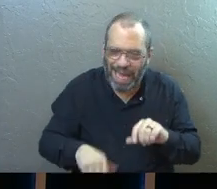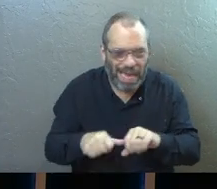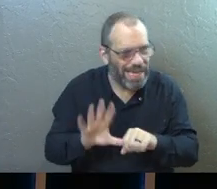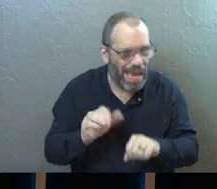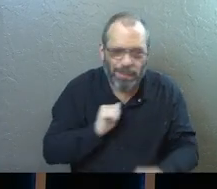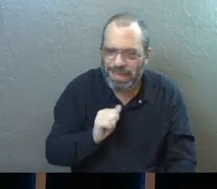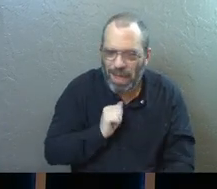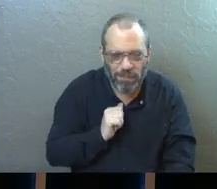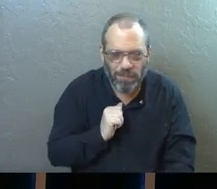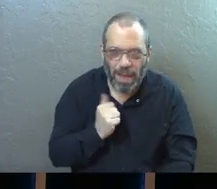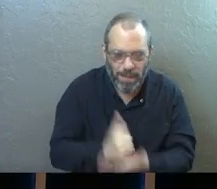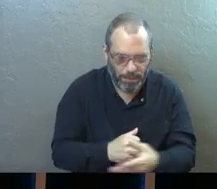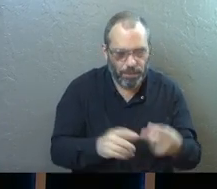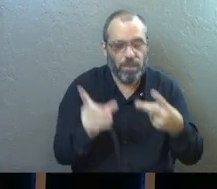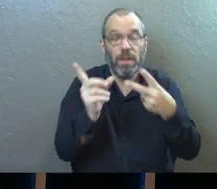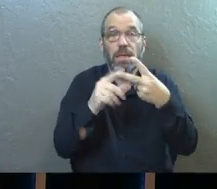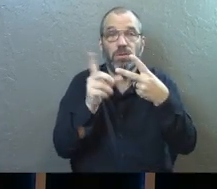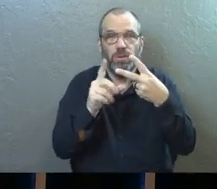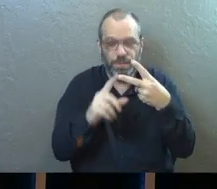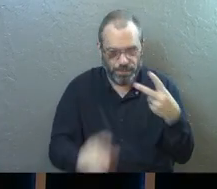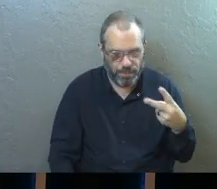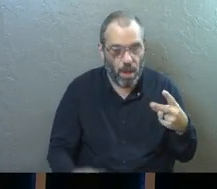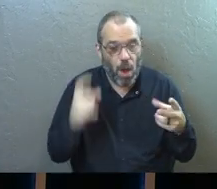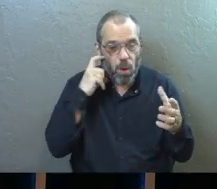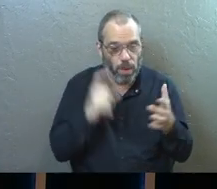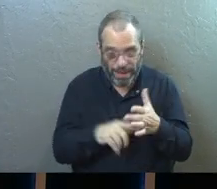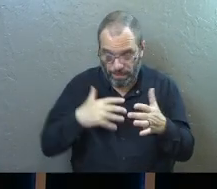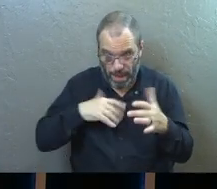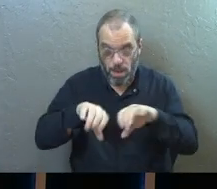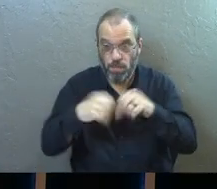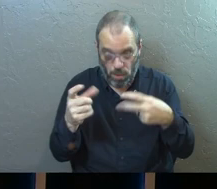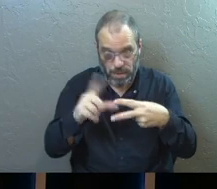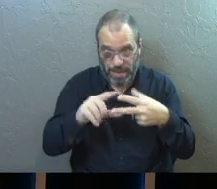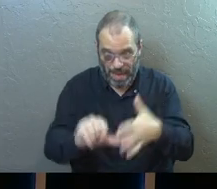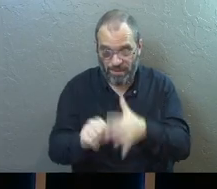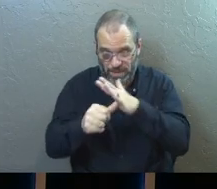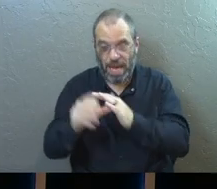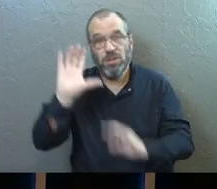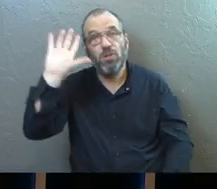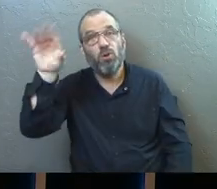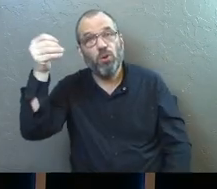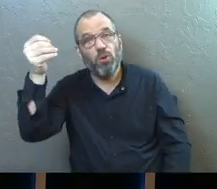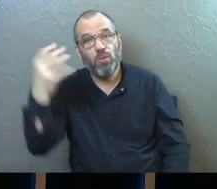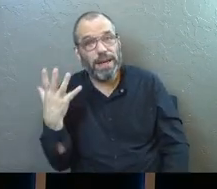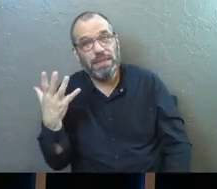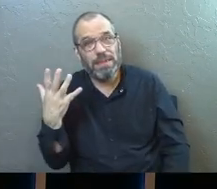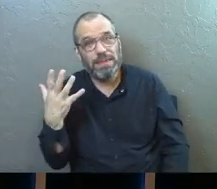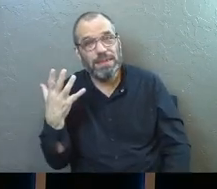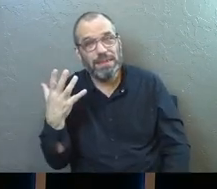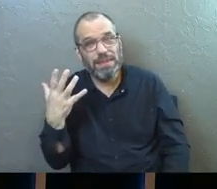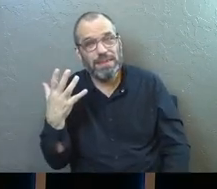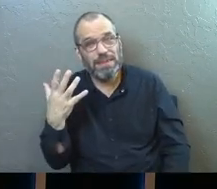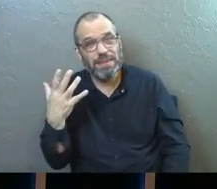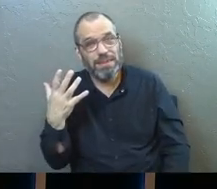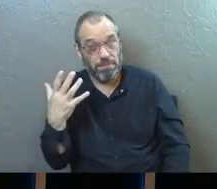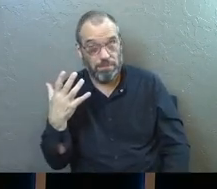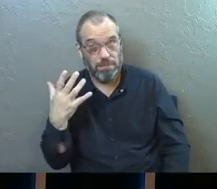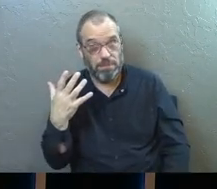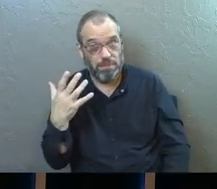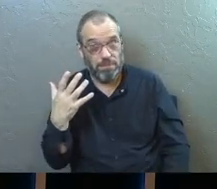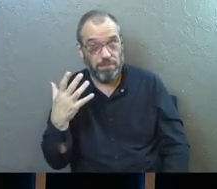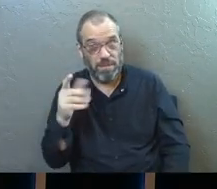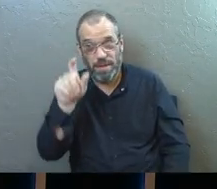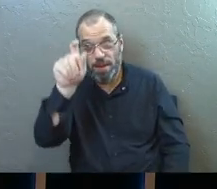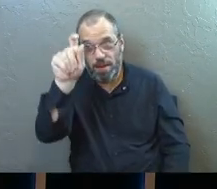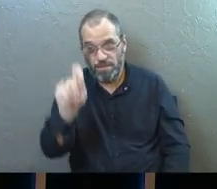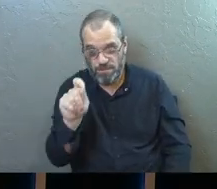Amen. Point number two, recognizing my brokenness emphasizes grace. An exclamation mark